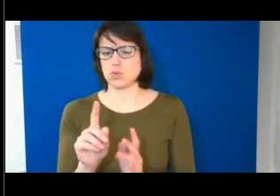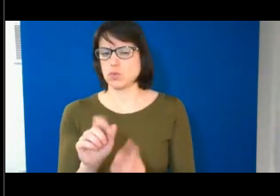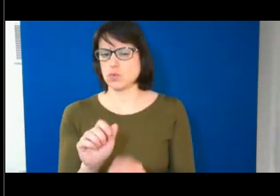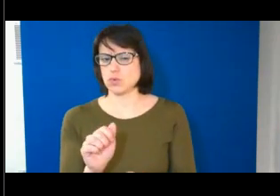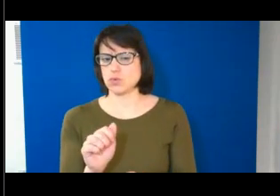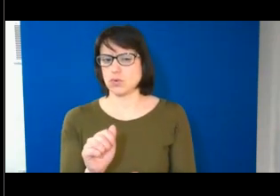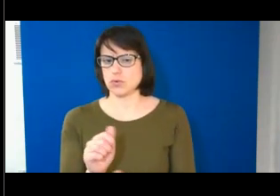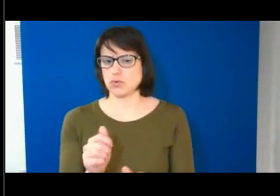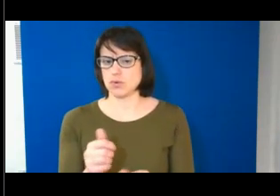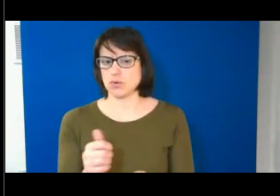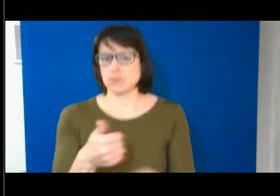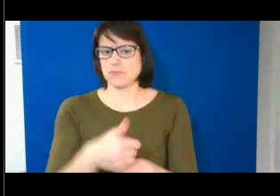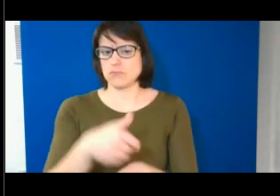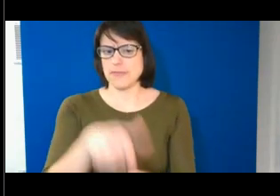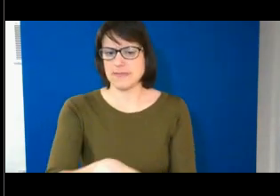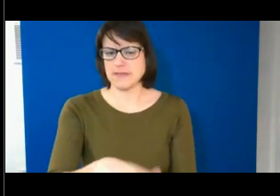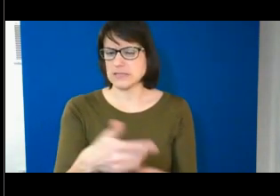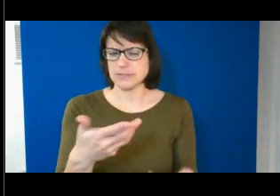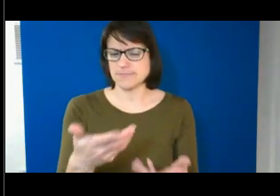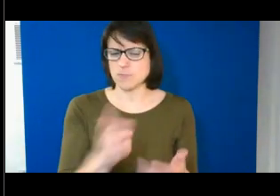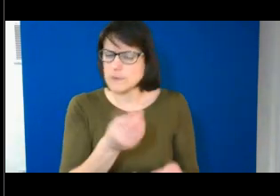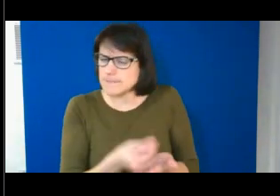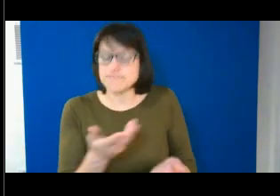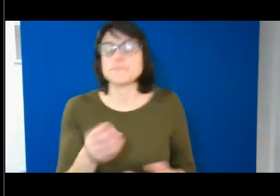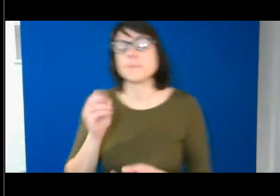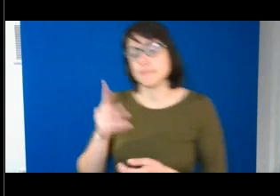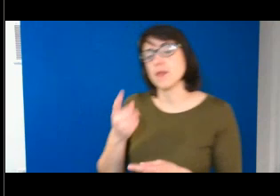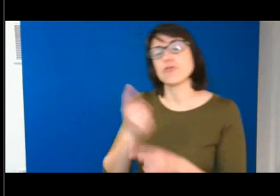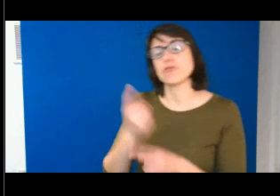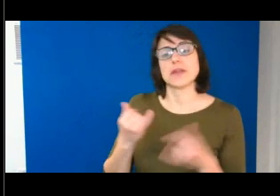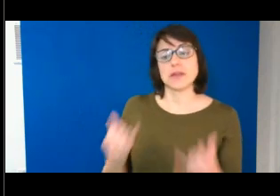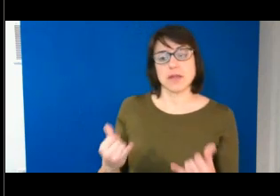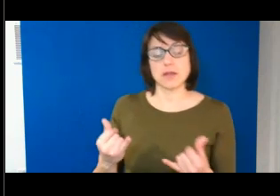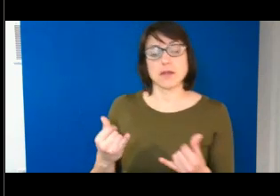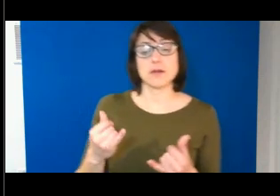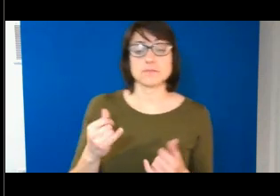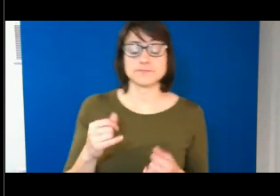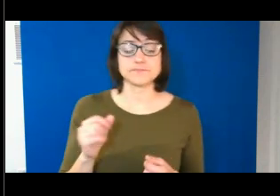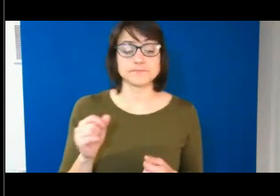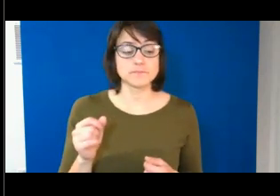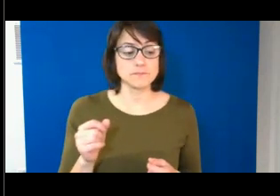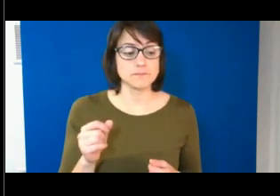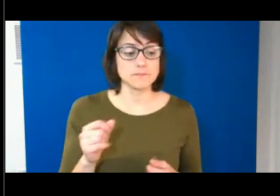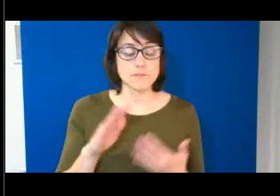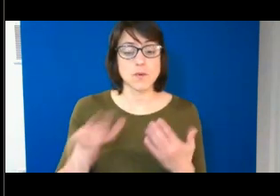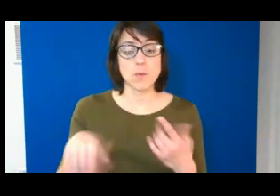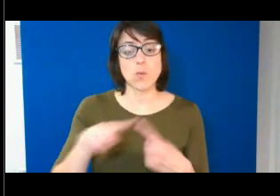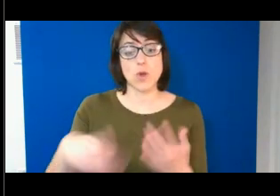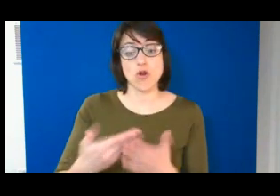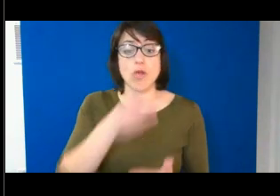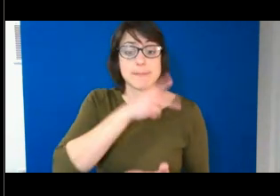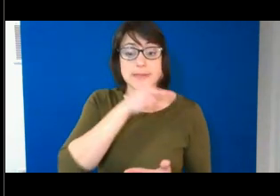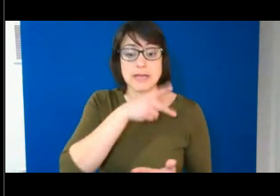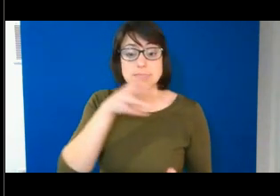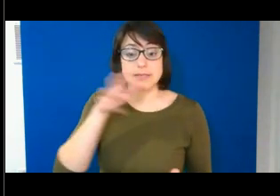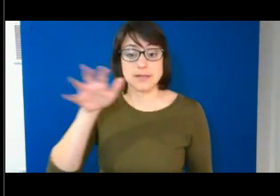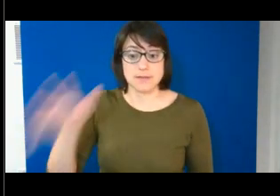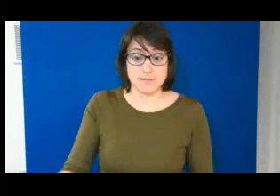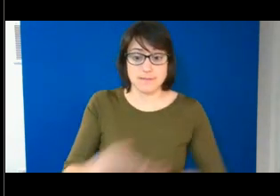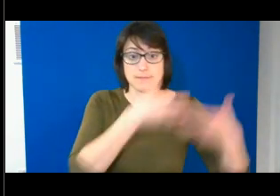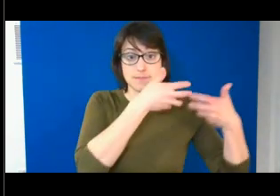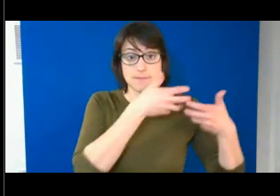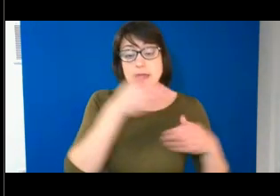is. Yeah, so right now, when all this plastic is taken out at the end of the season, an average grower